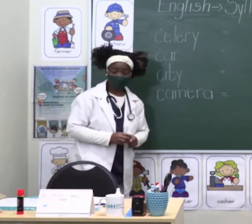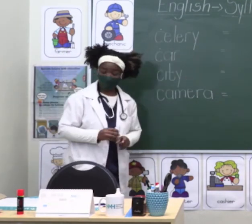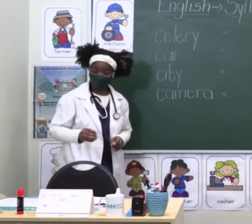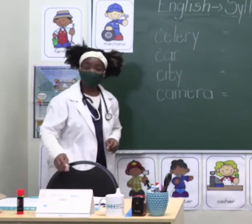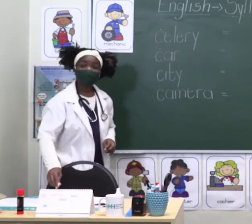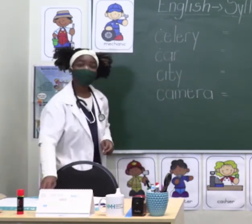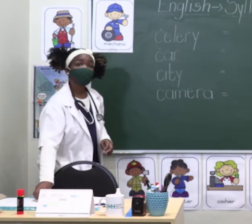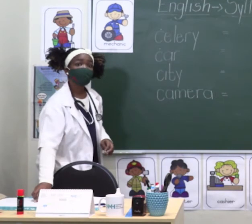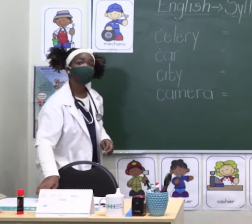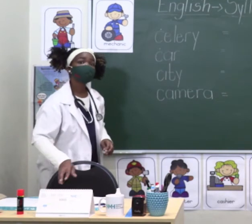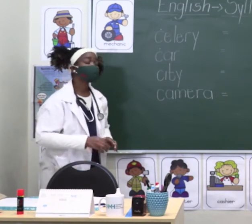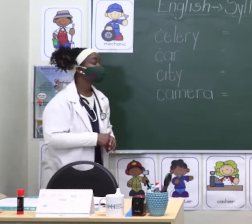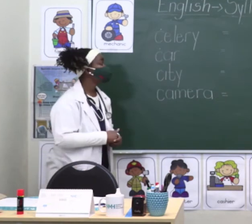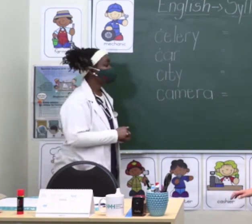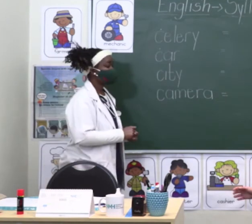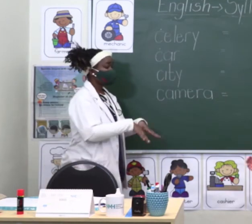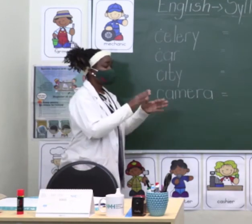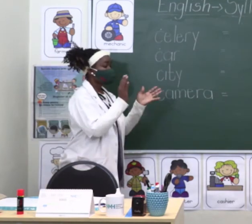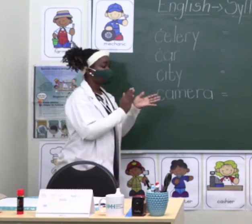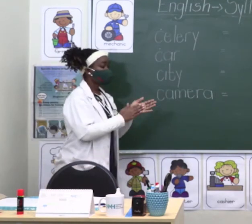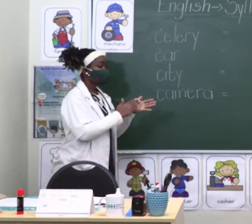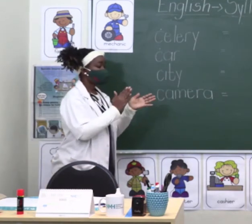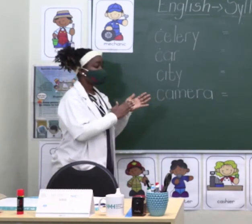Celery. And then we have to clap the word celery.